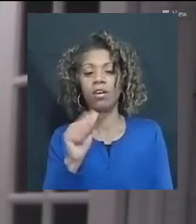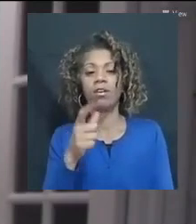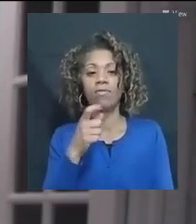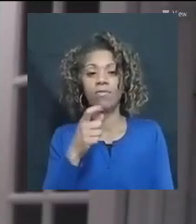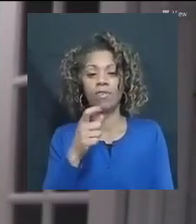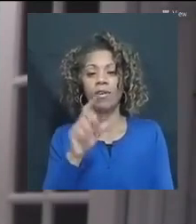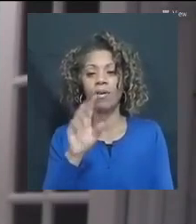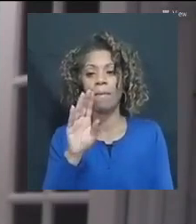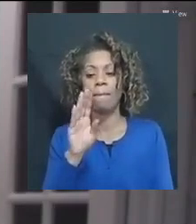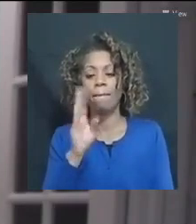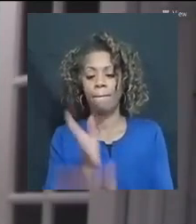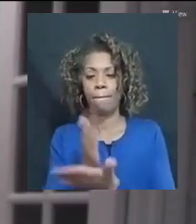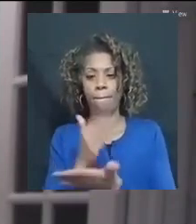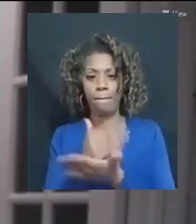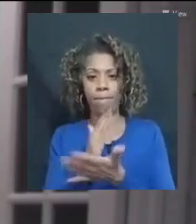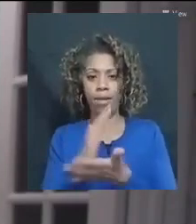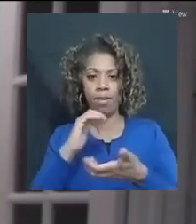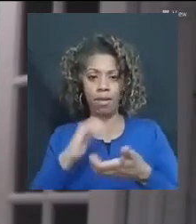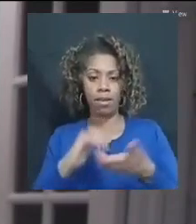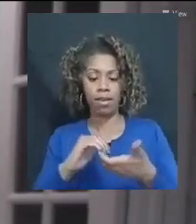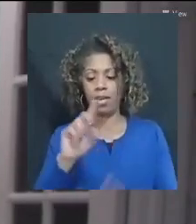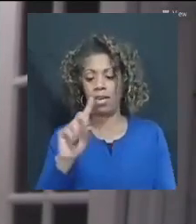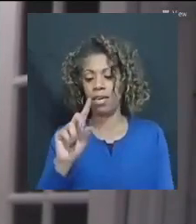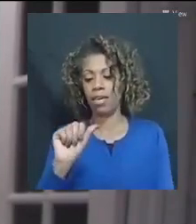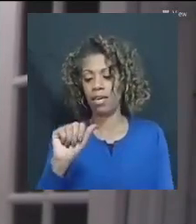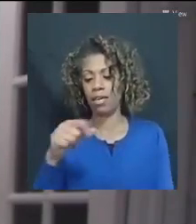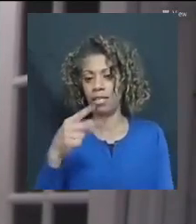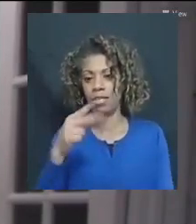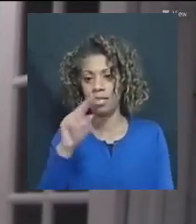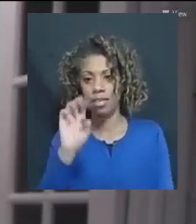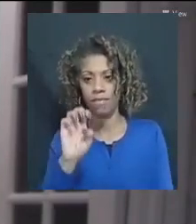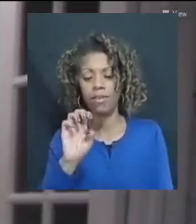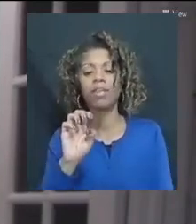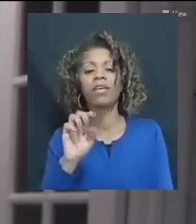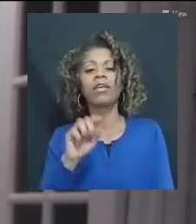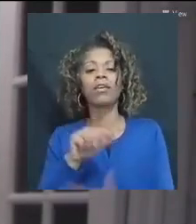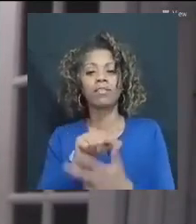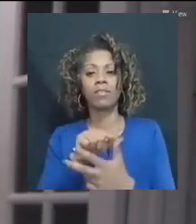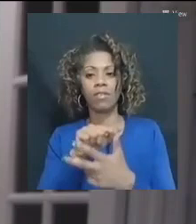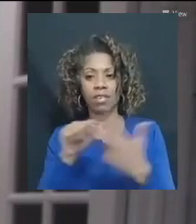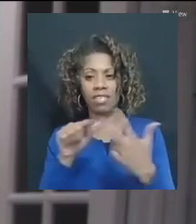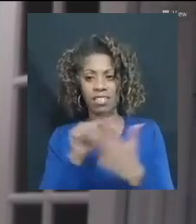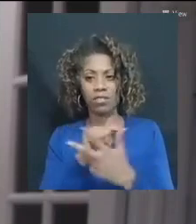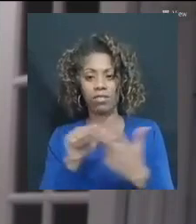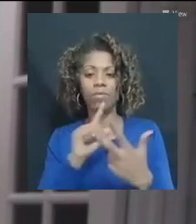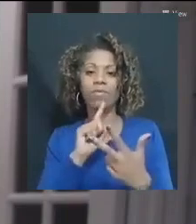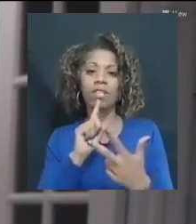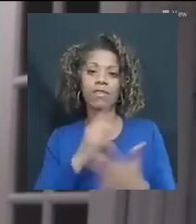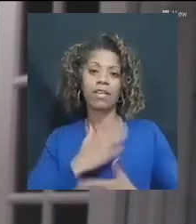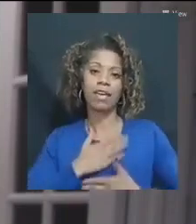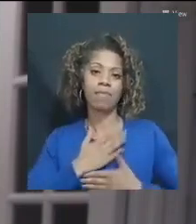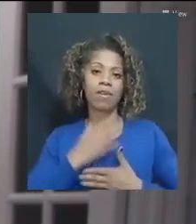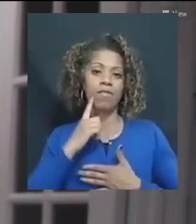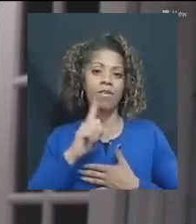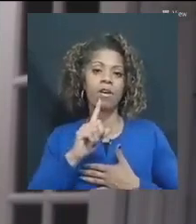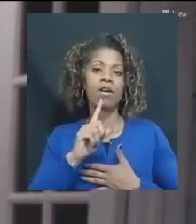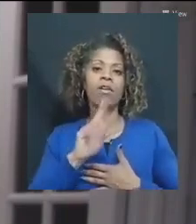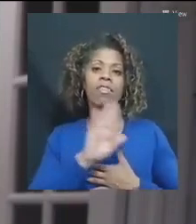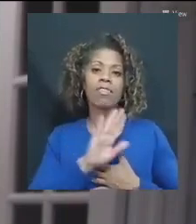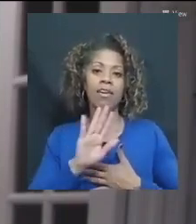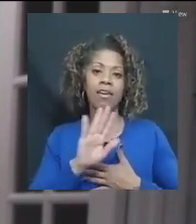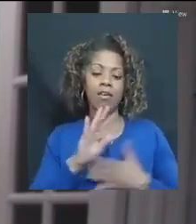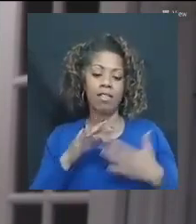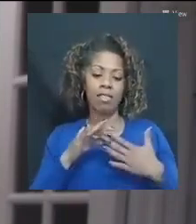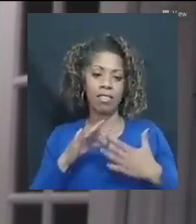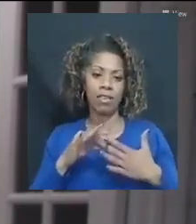from the Walton Family Foundation. So we're grateful for their guidance and their leadership and the journey that they're going to be on with us over these next couple of years. These next couple of years